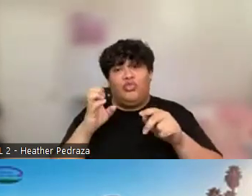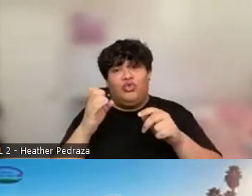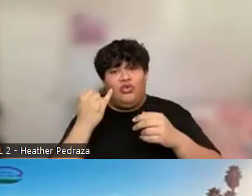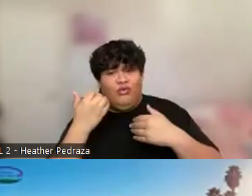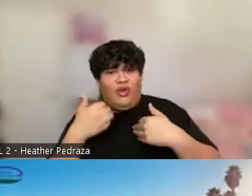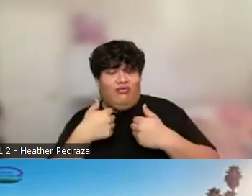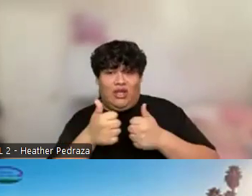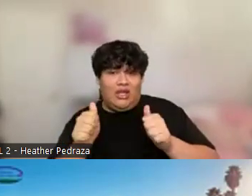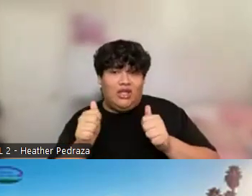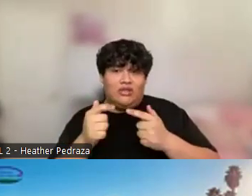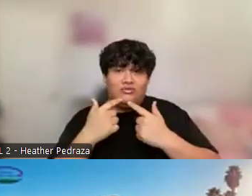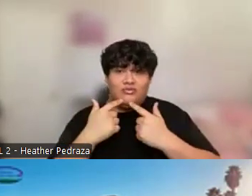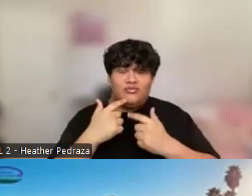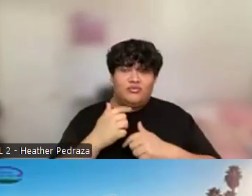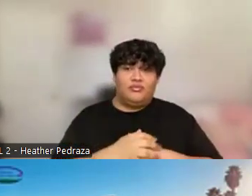make a comment.